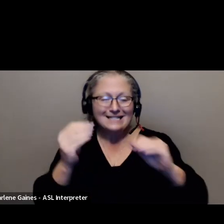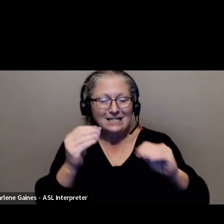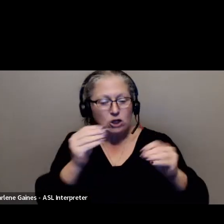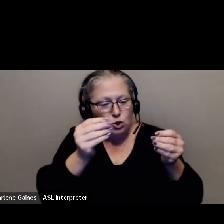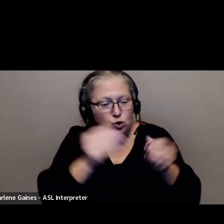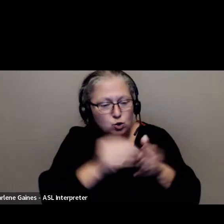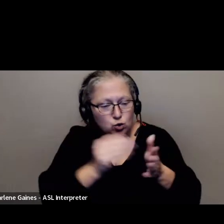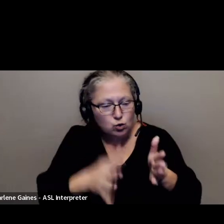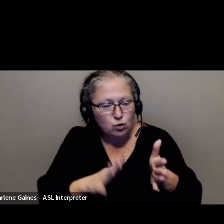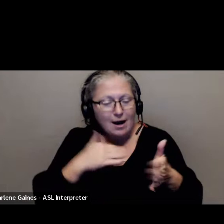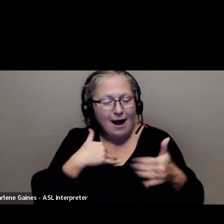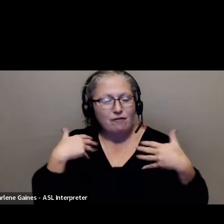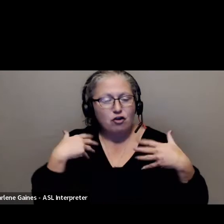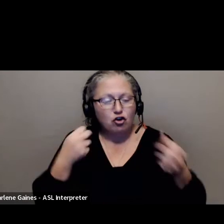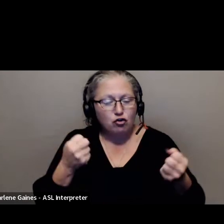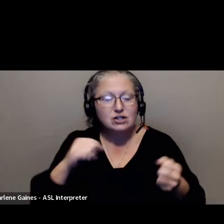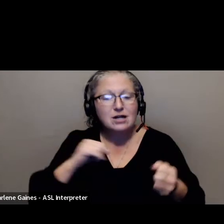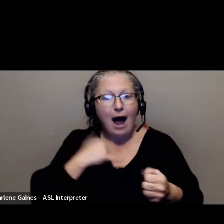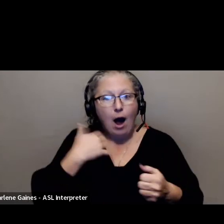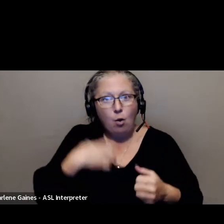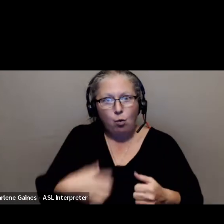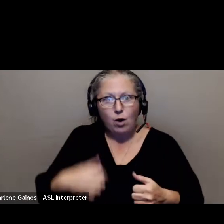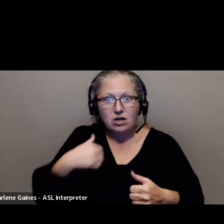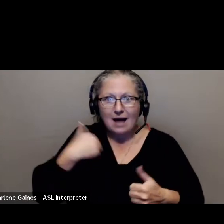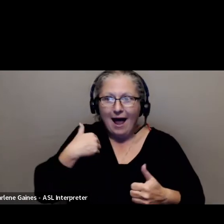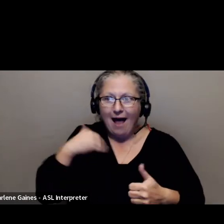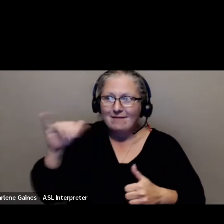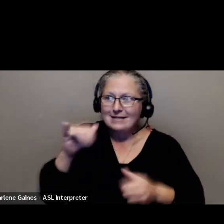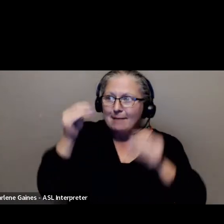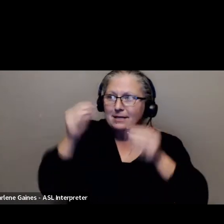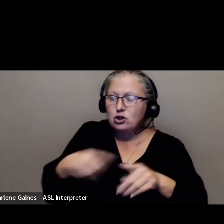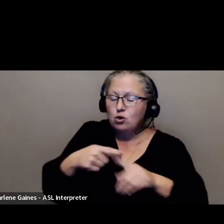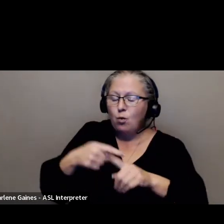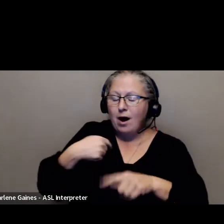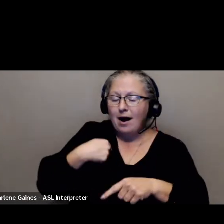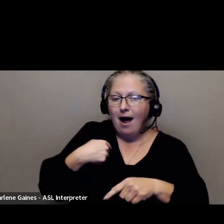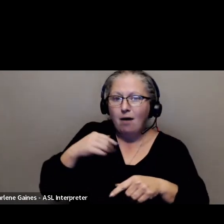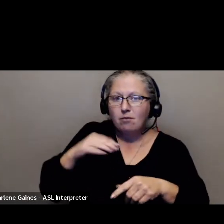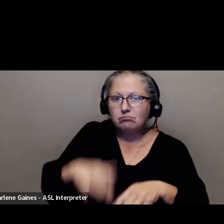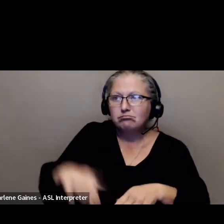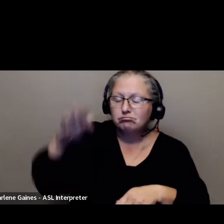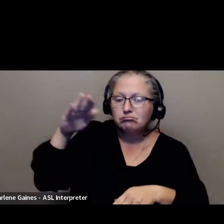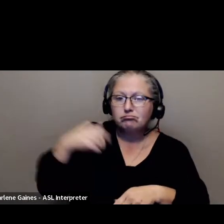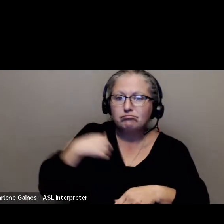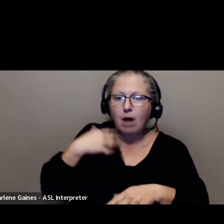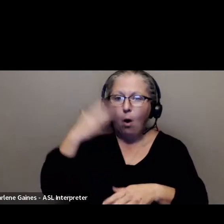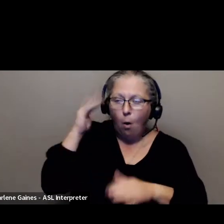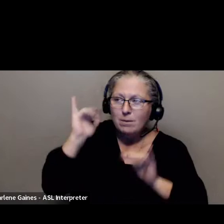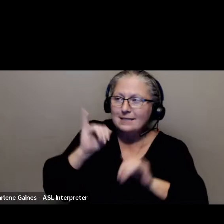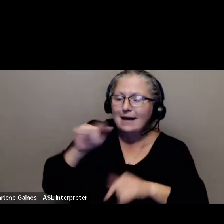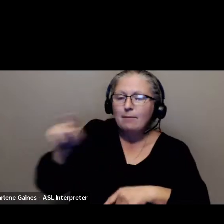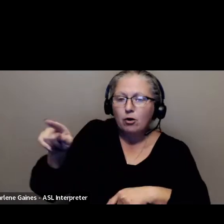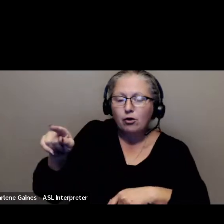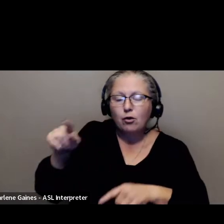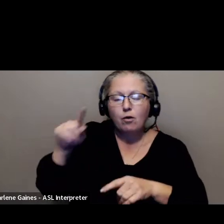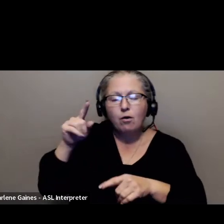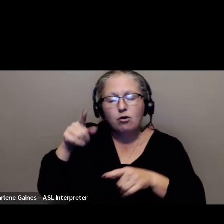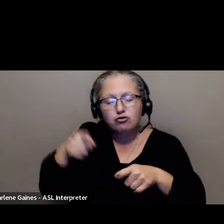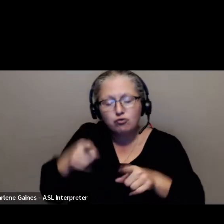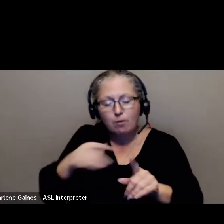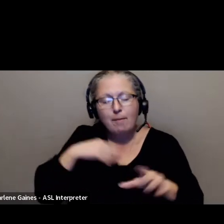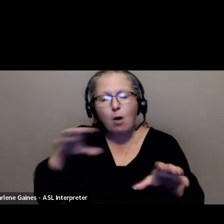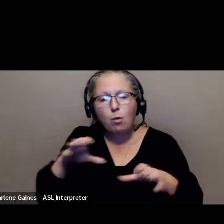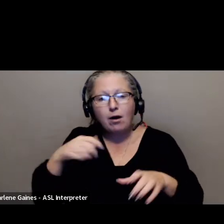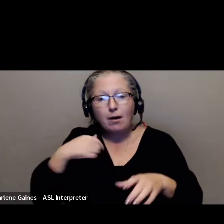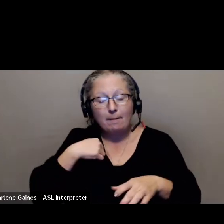courage. I wish I had a teacher like her when I was a kid, and I hope to be more like her in my work. As a Palestinian in the United